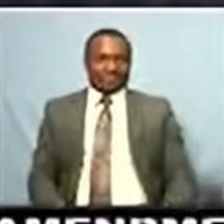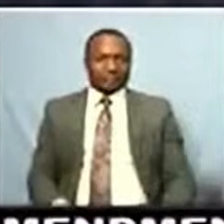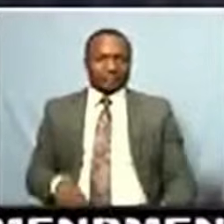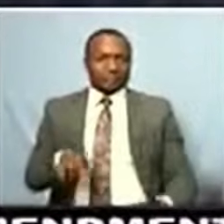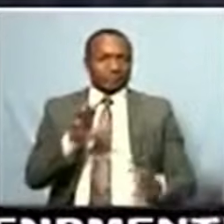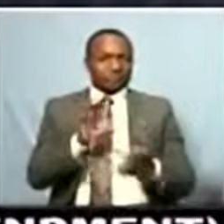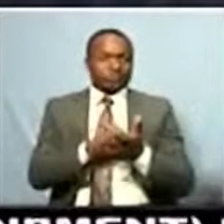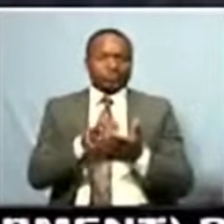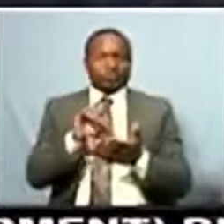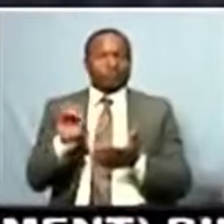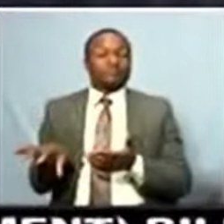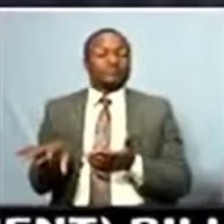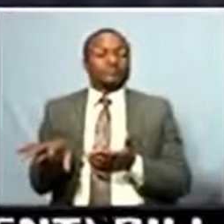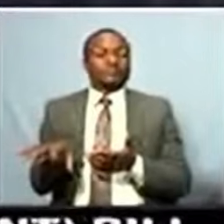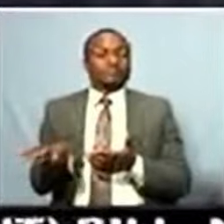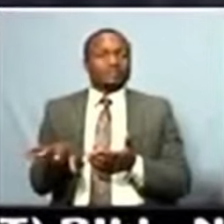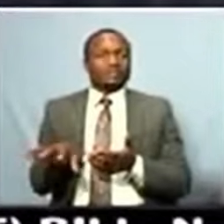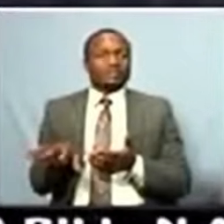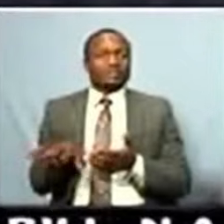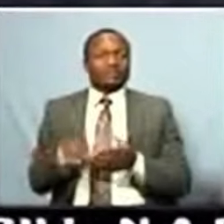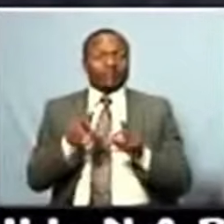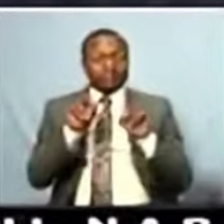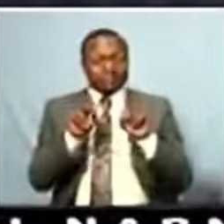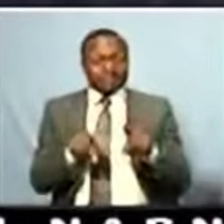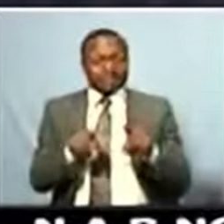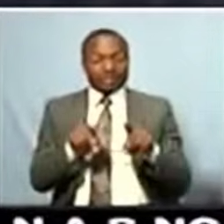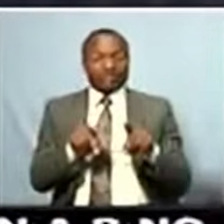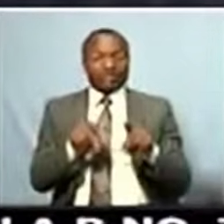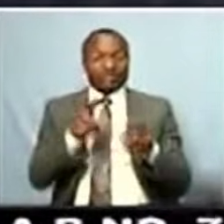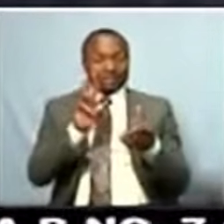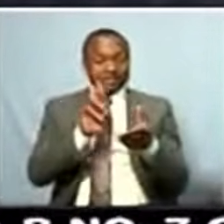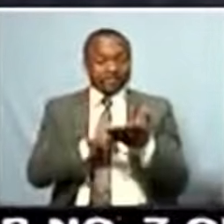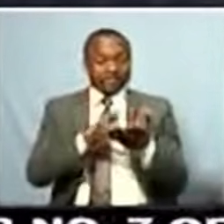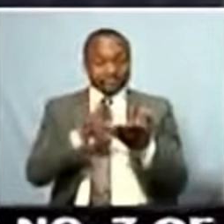remove the candidate that has resigned from